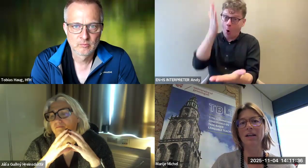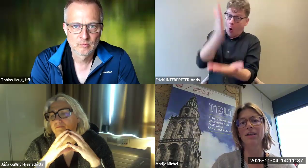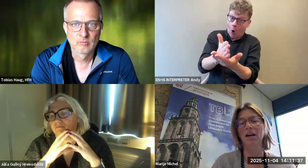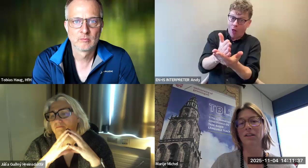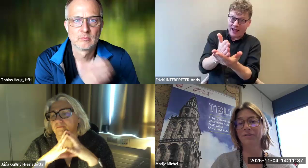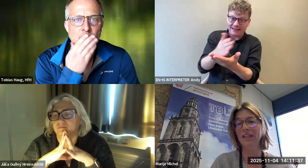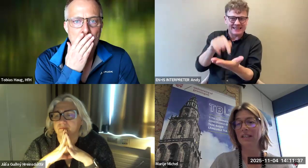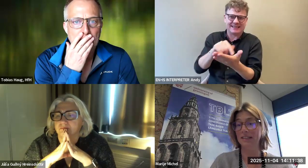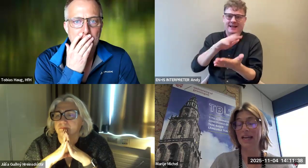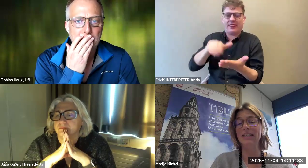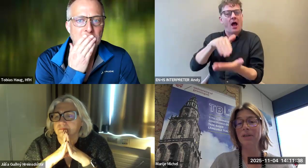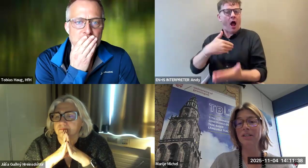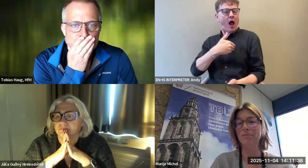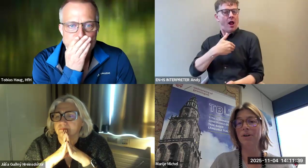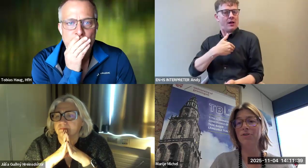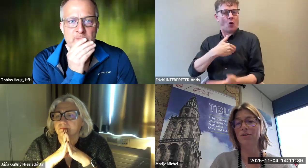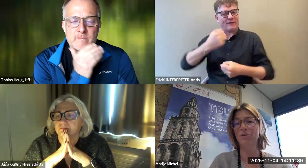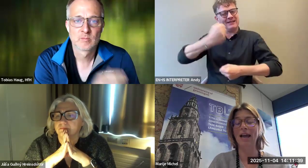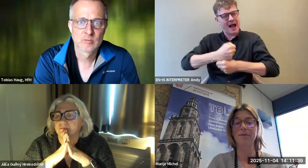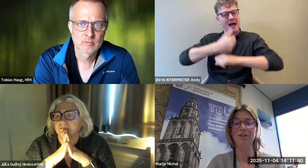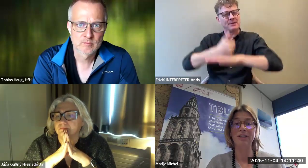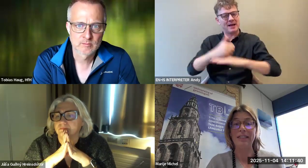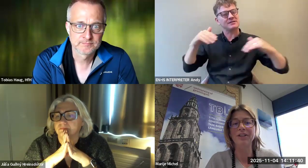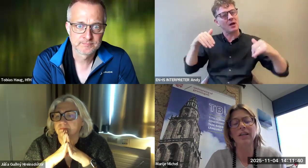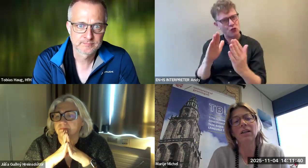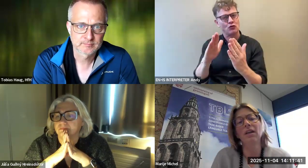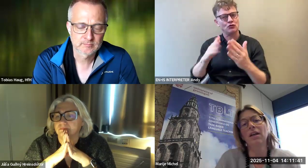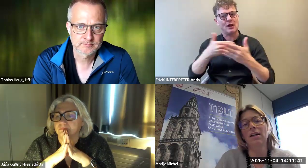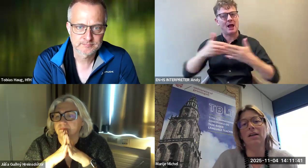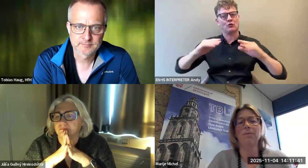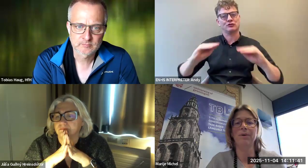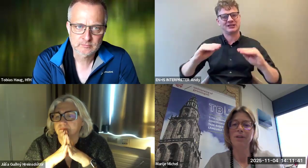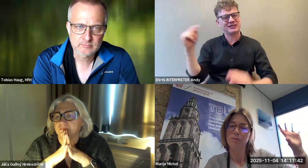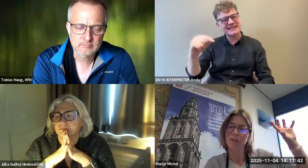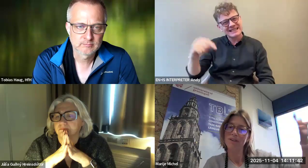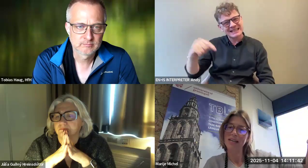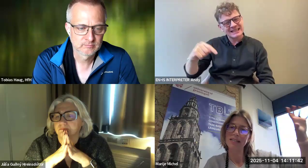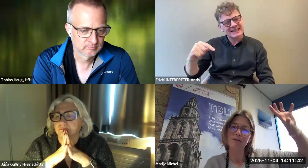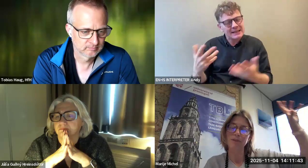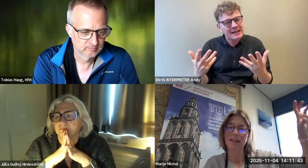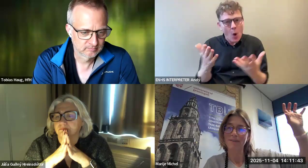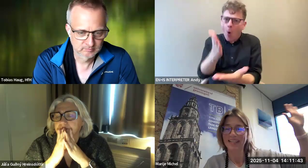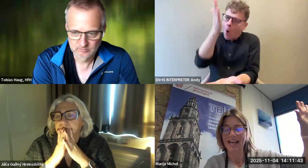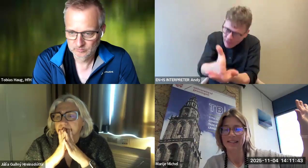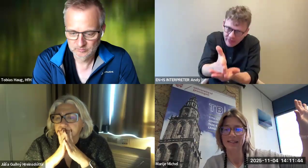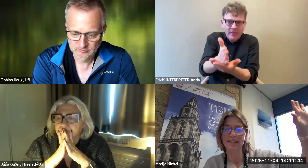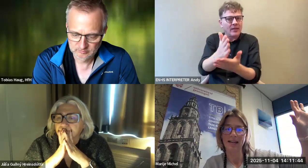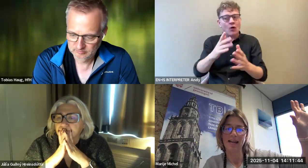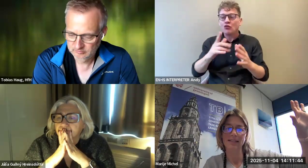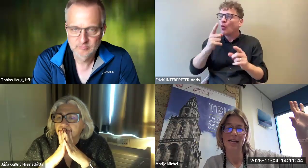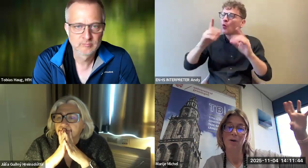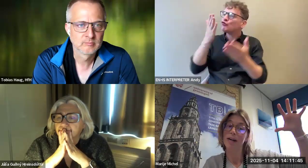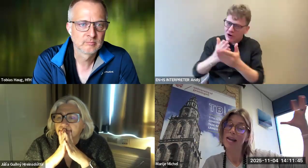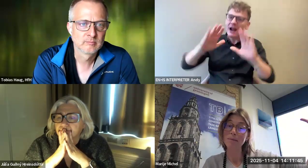is at the heart of the task-based approach to language teaching, where we use authentic real-life